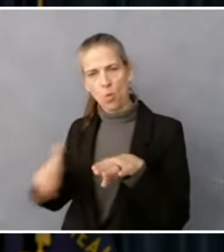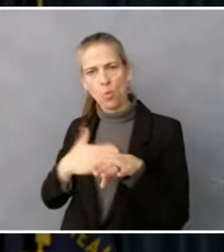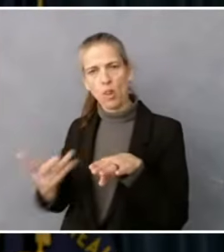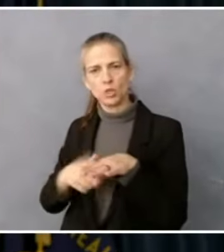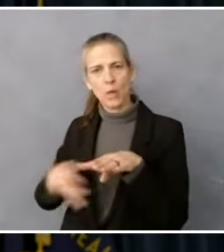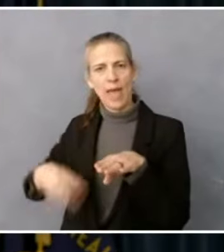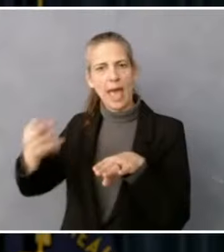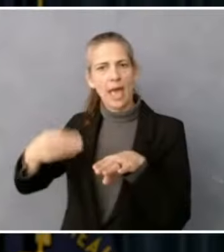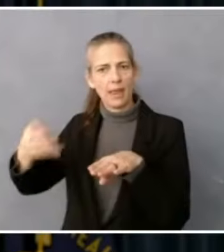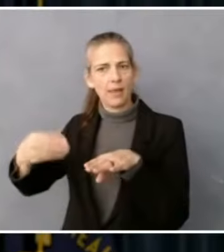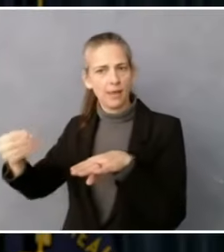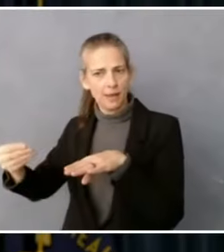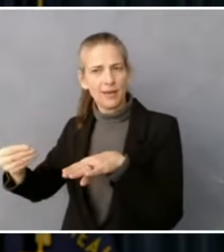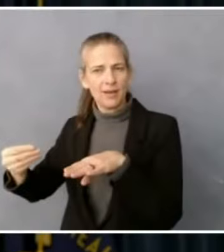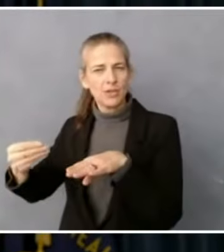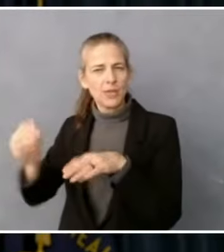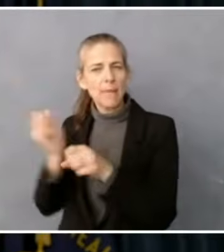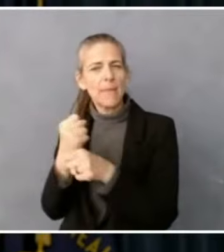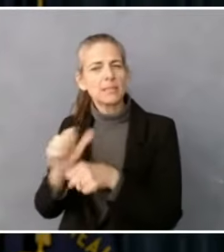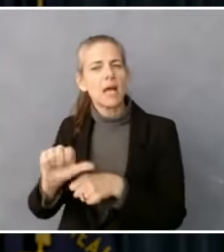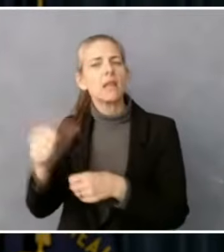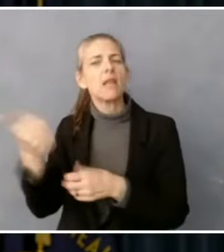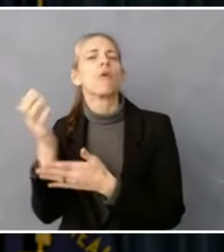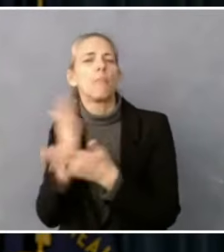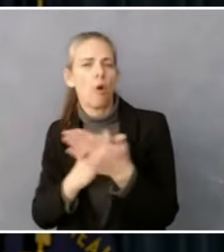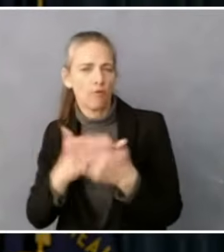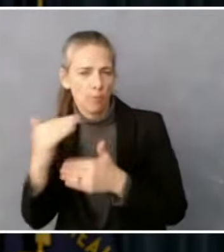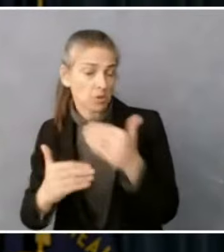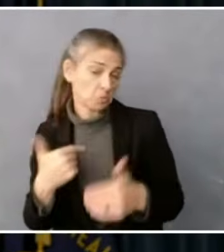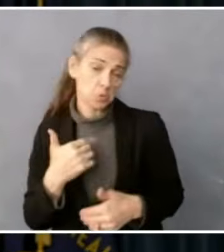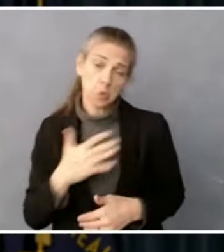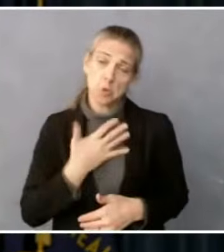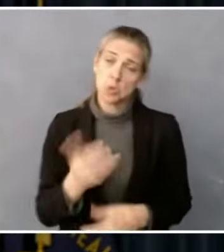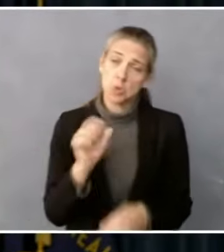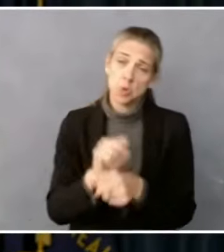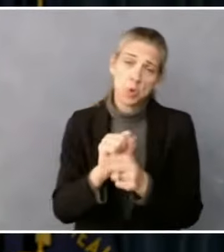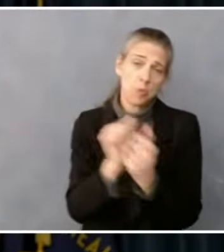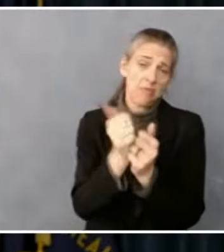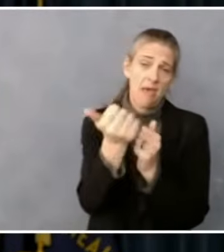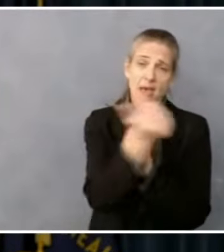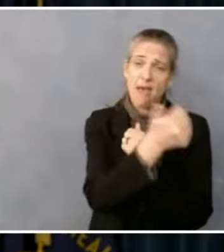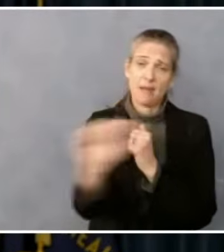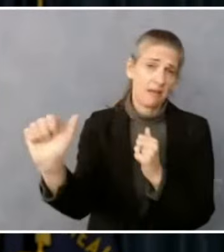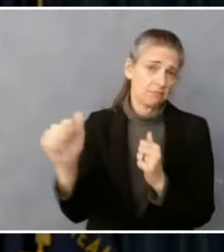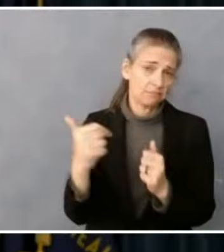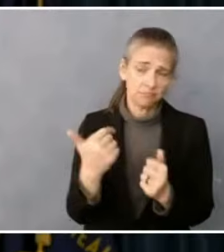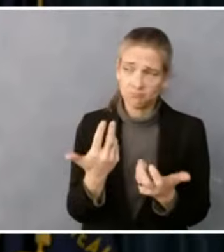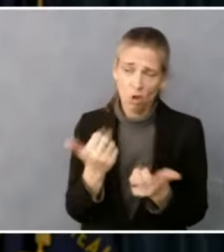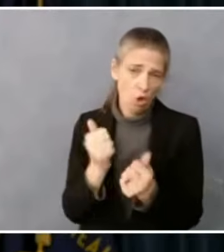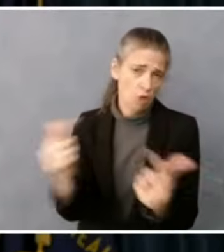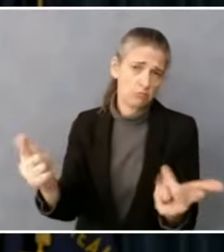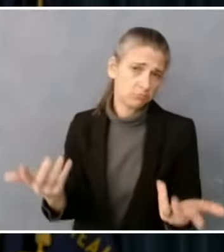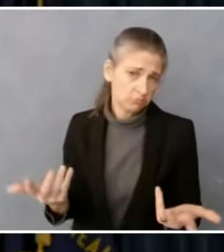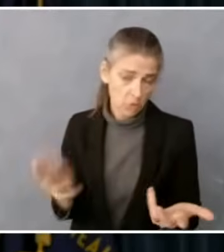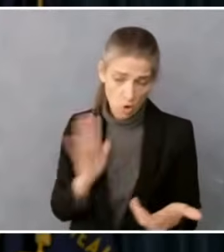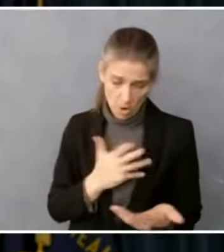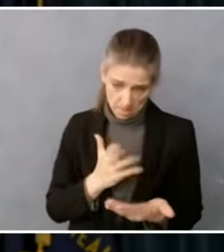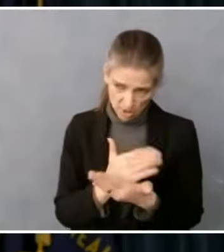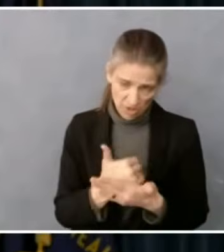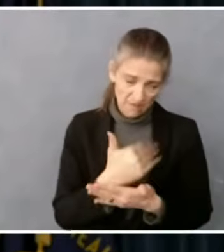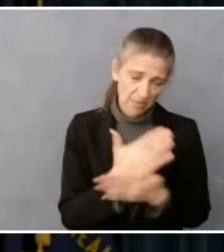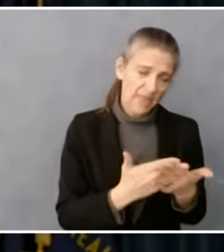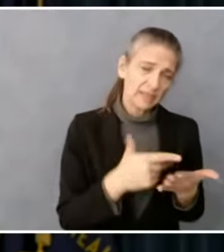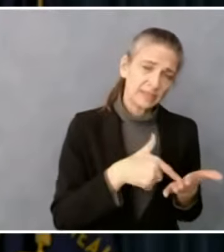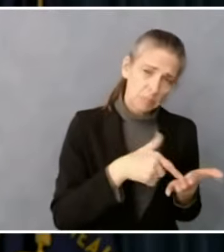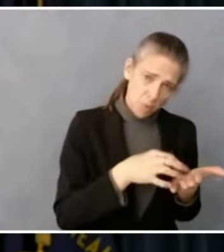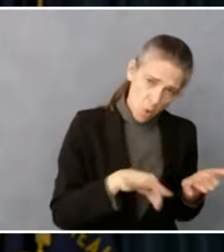creates another part of this process. We're willing to work with anyone and everyone. We know our budget includes some things that are important to the